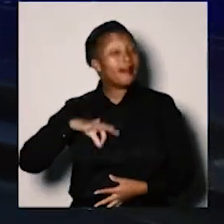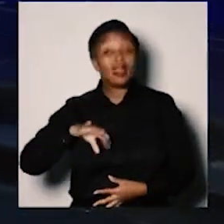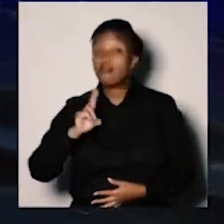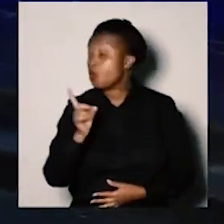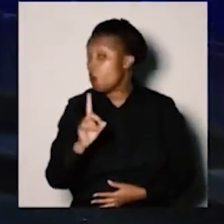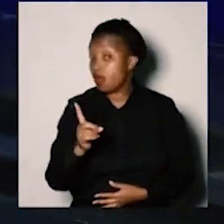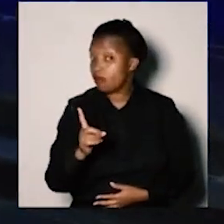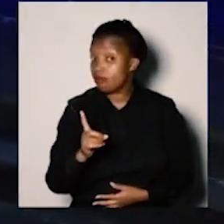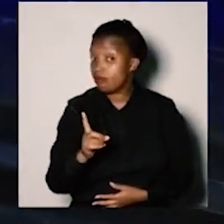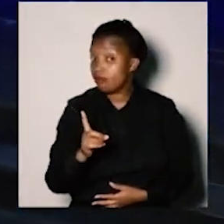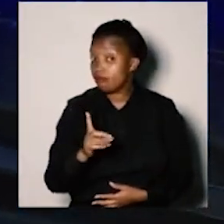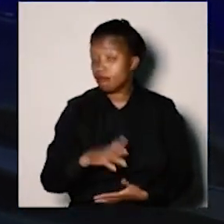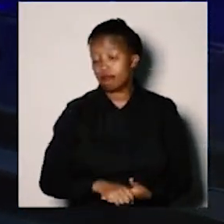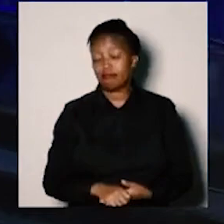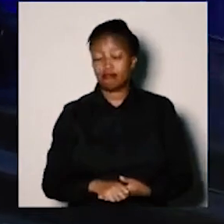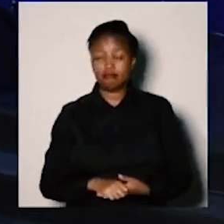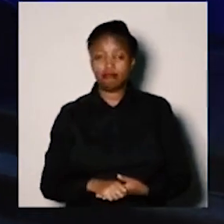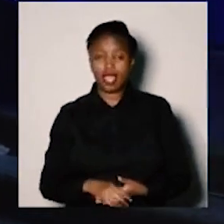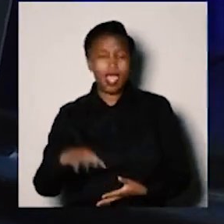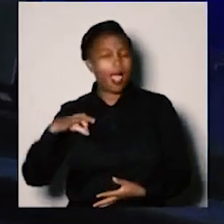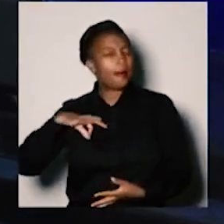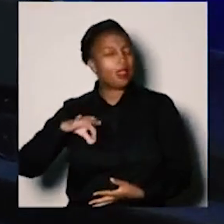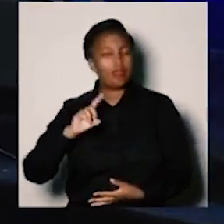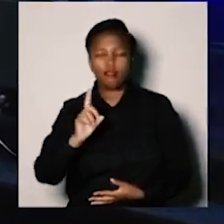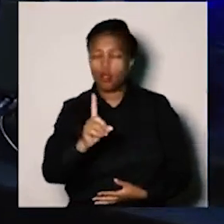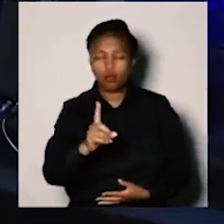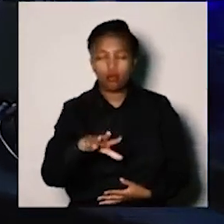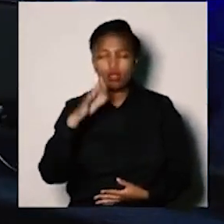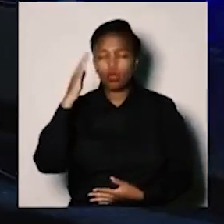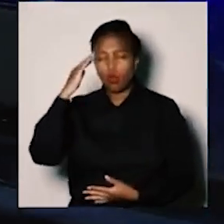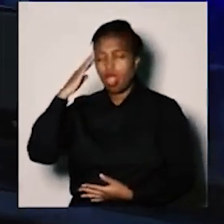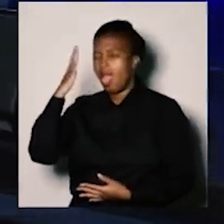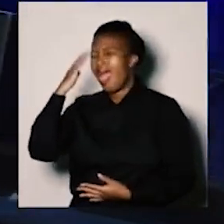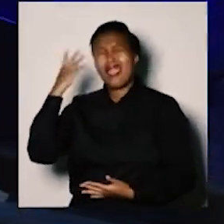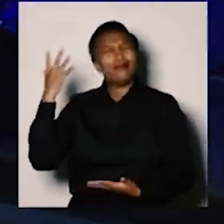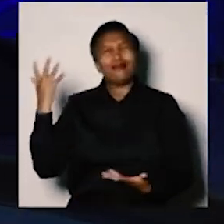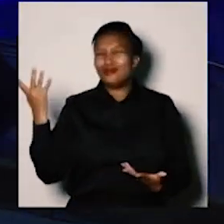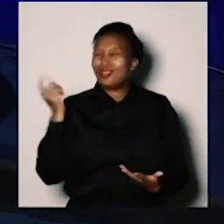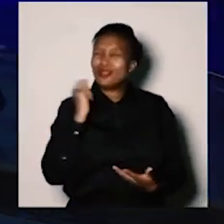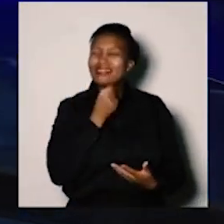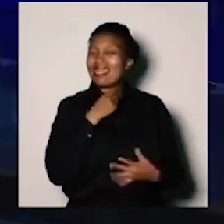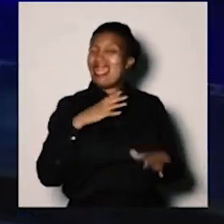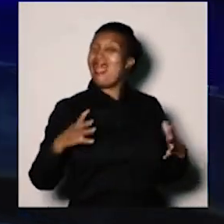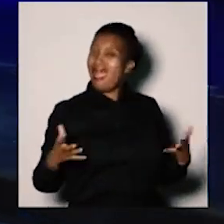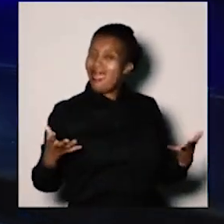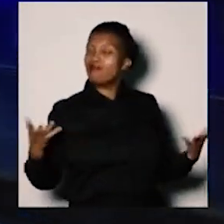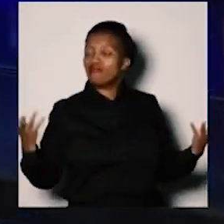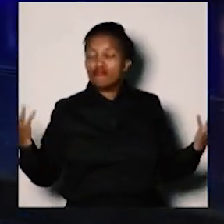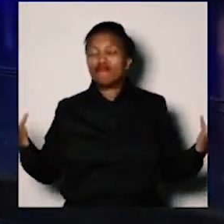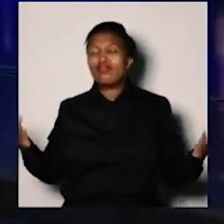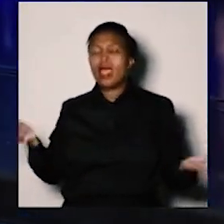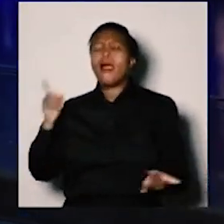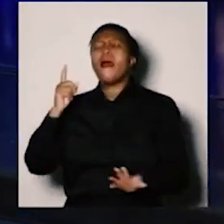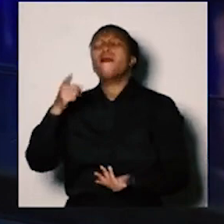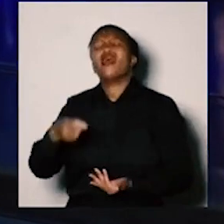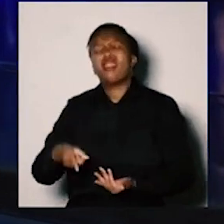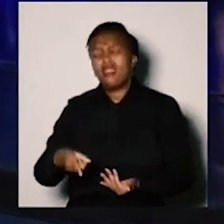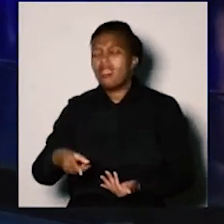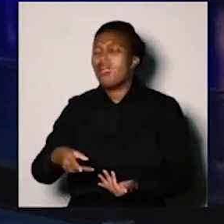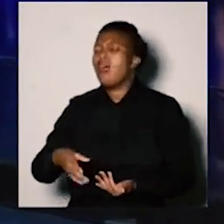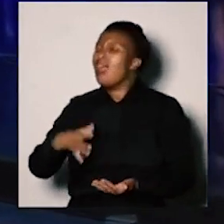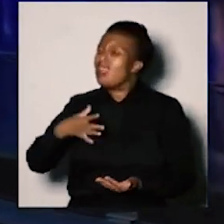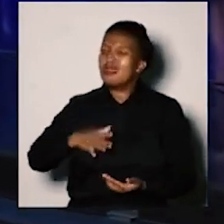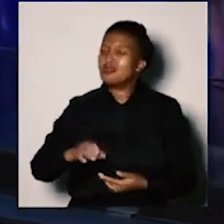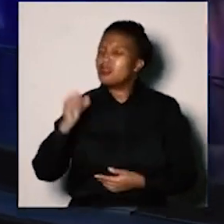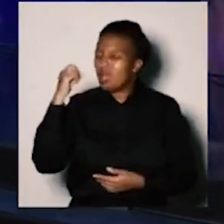profit? What does it profit? You know, I don't know how to say this, but when I say it in a way, you'll understand me.